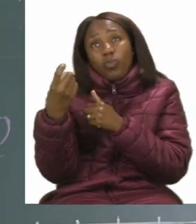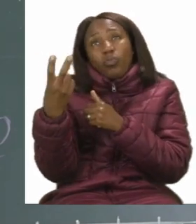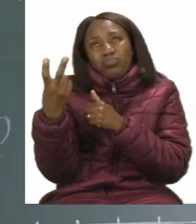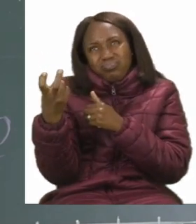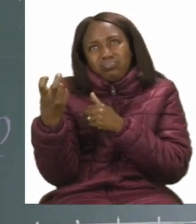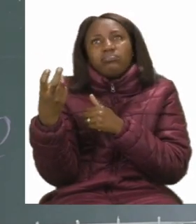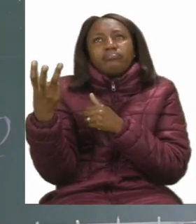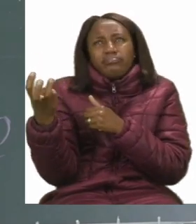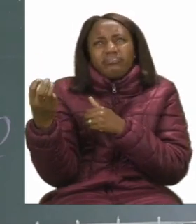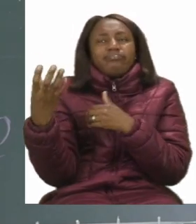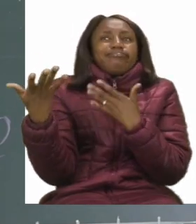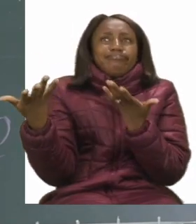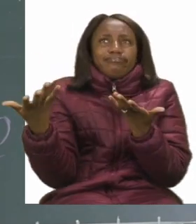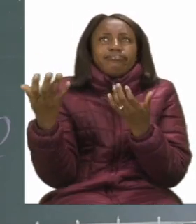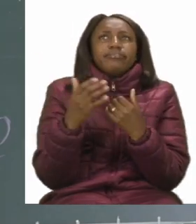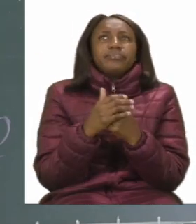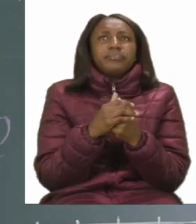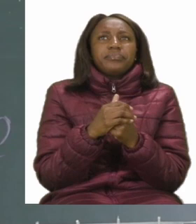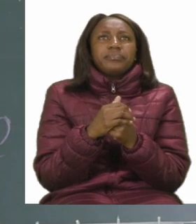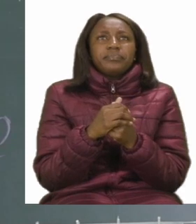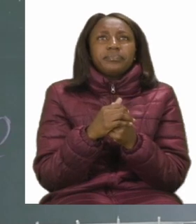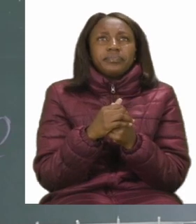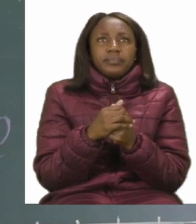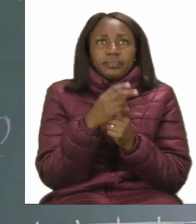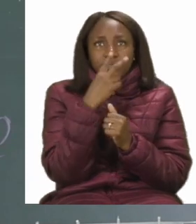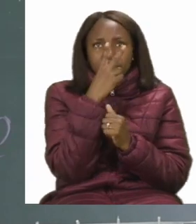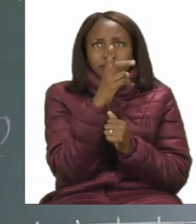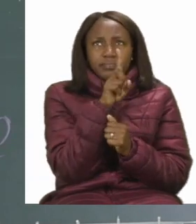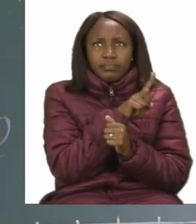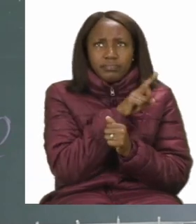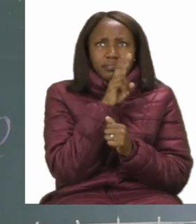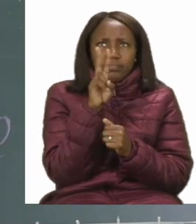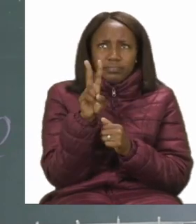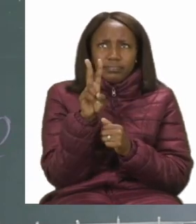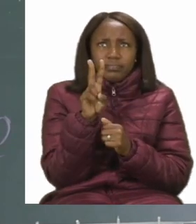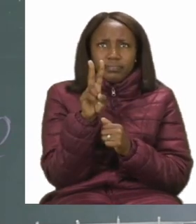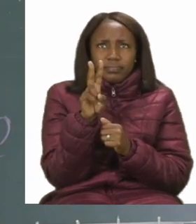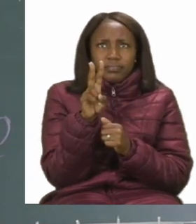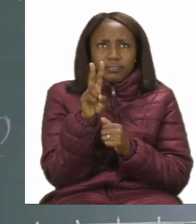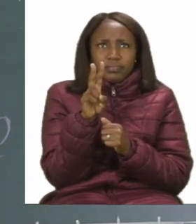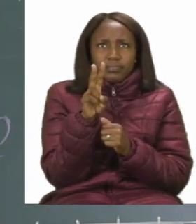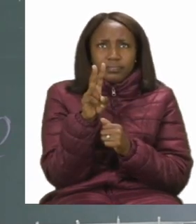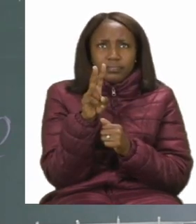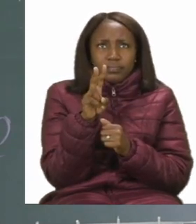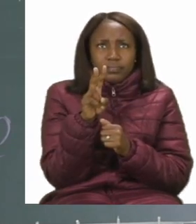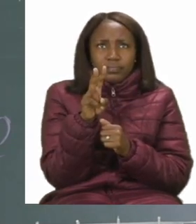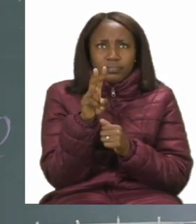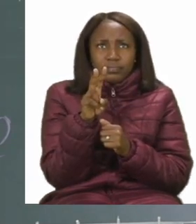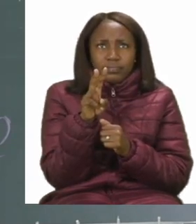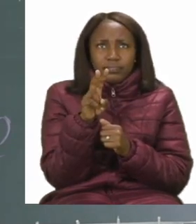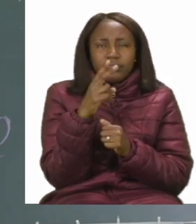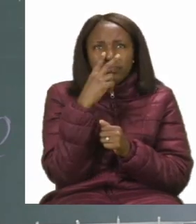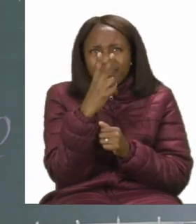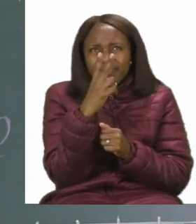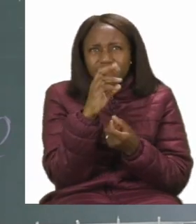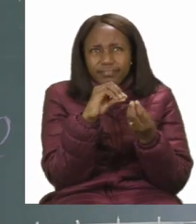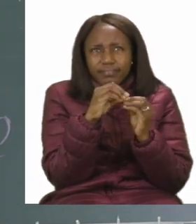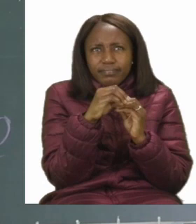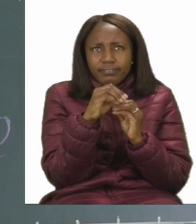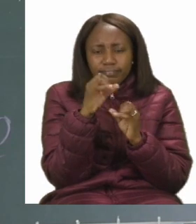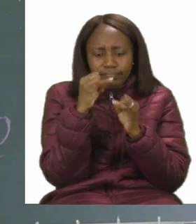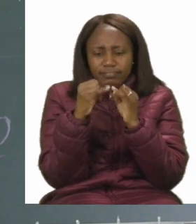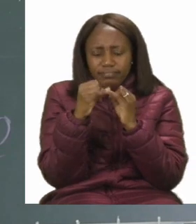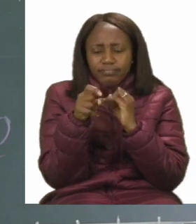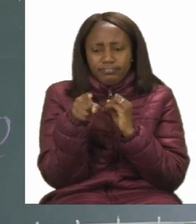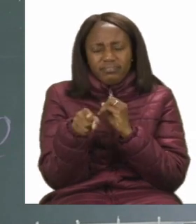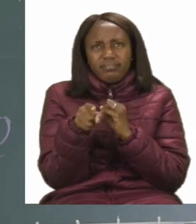next 10. Okay, so if we look at the number 12, you have to now look at your